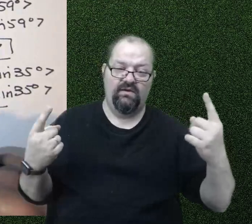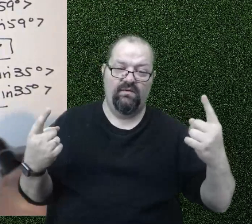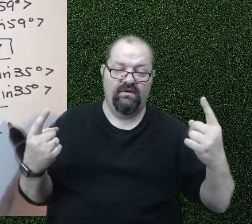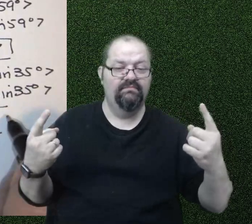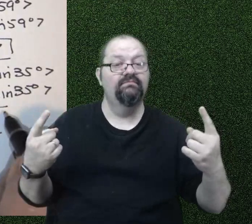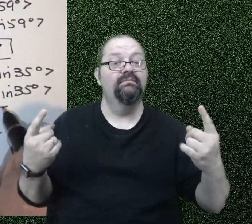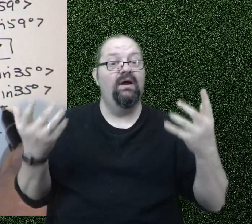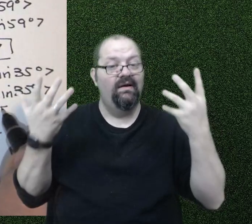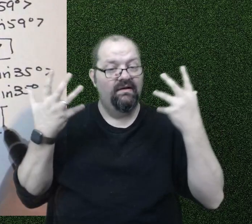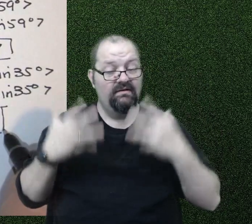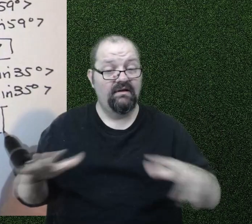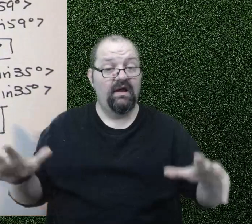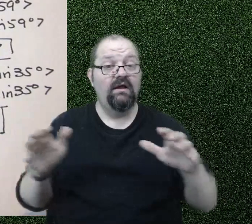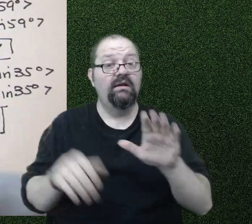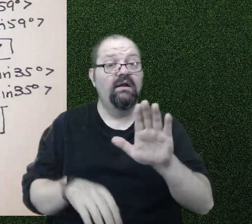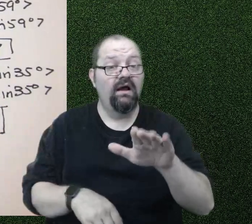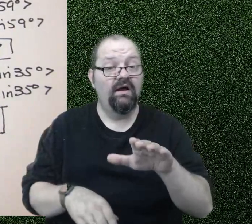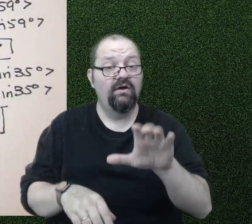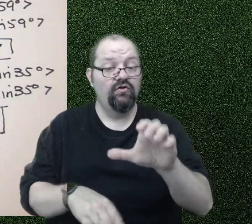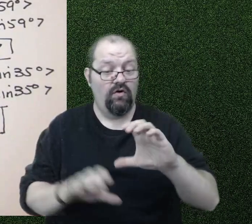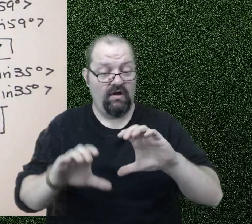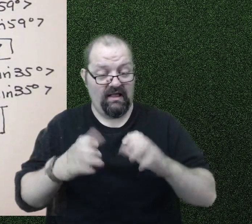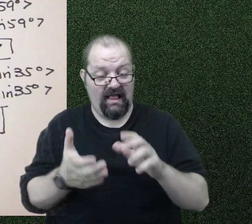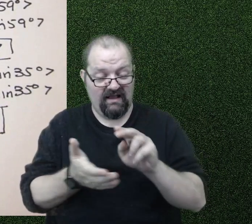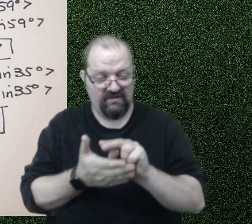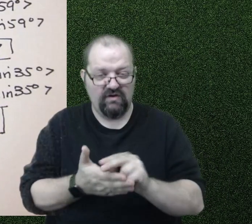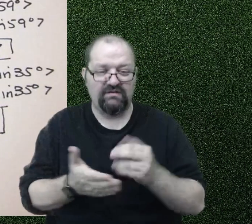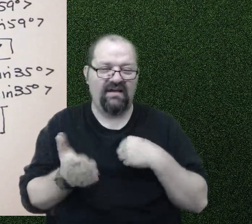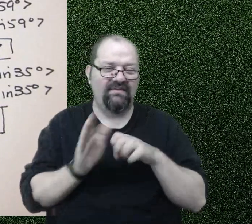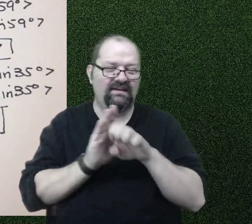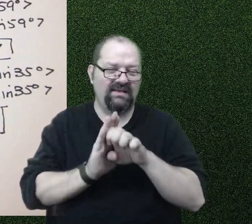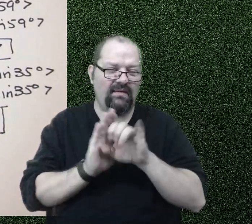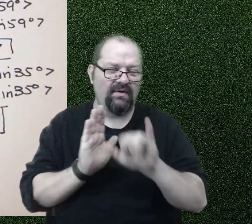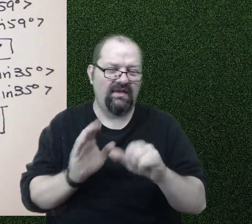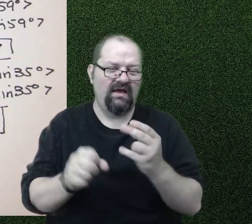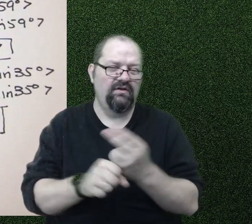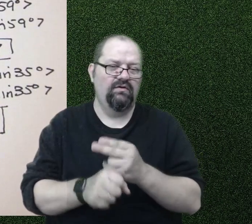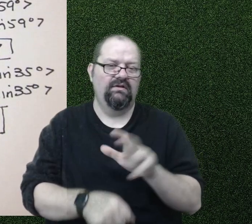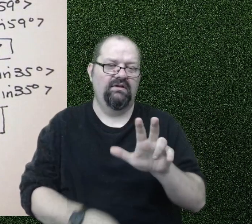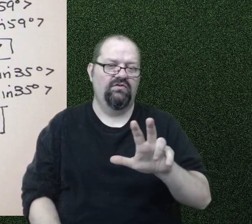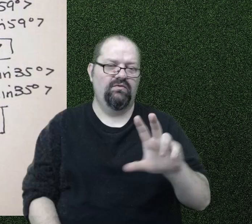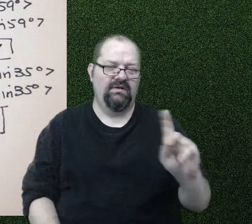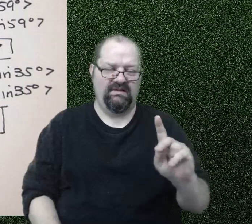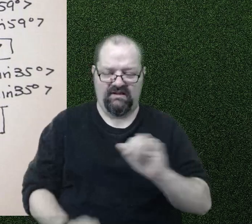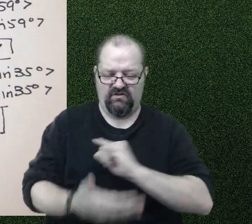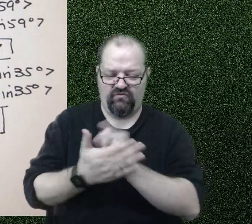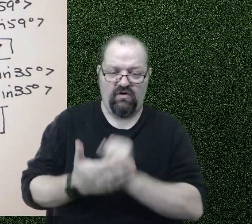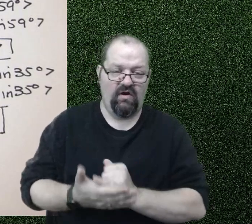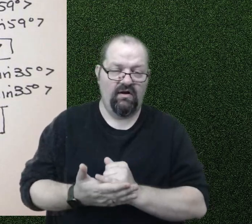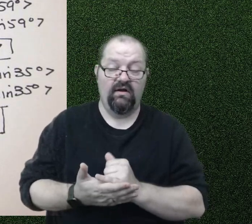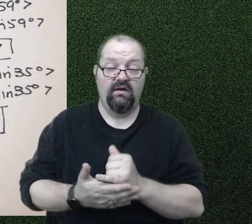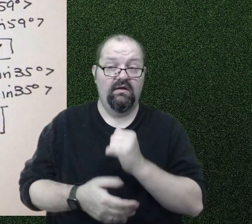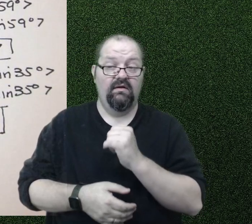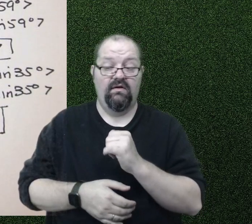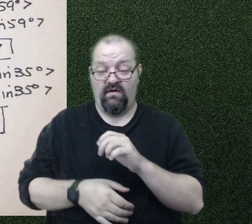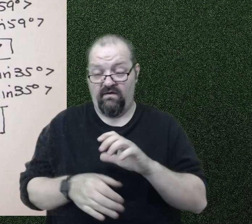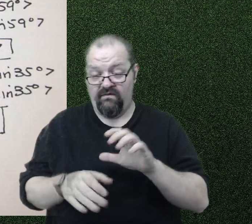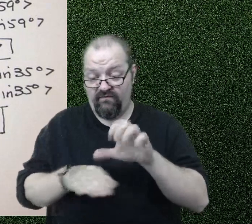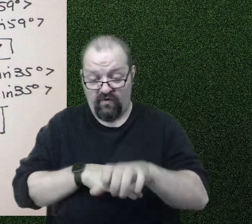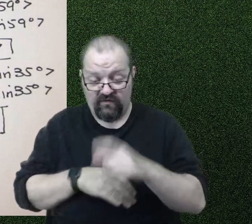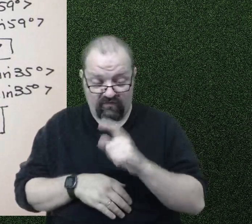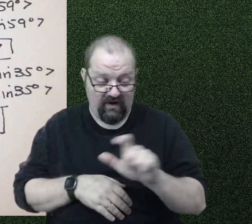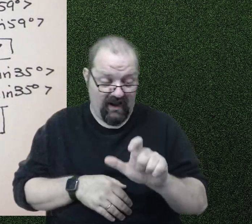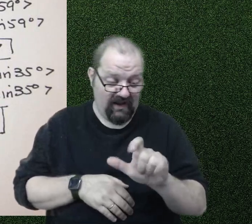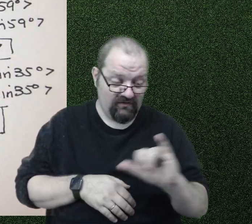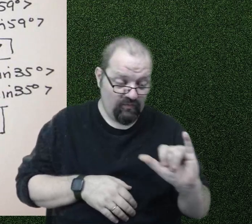Now in the class notes, there is an example of this that's 3D. Instead of just forces that are acting in an XY